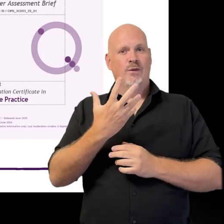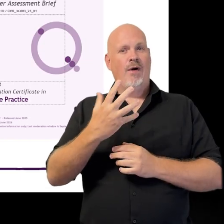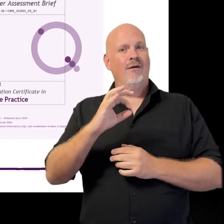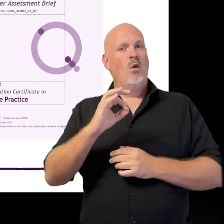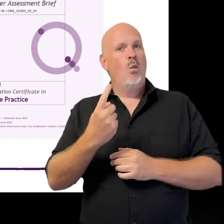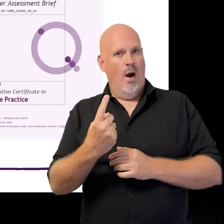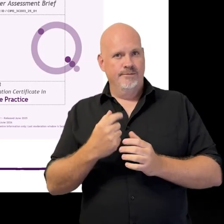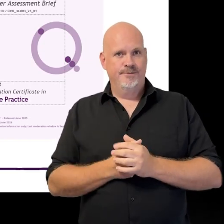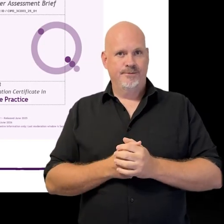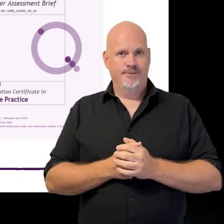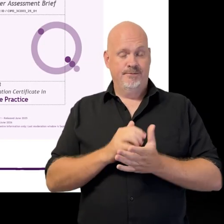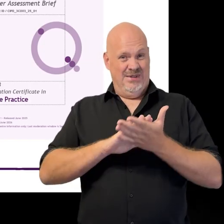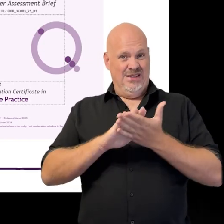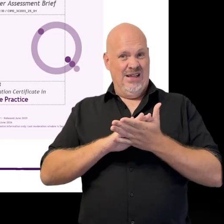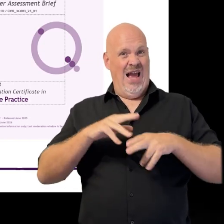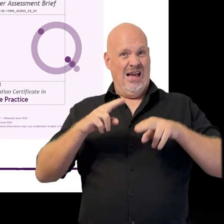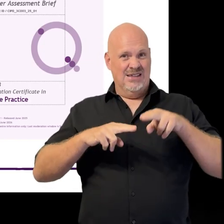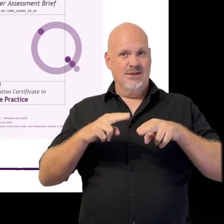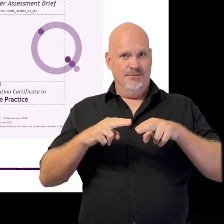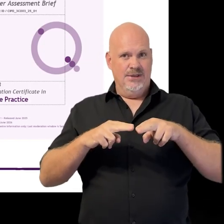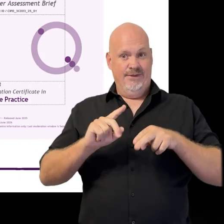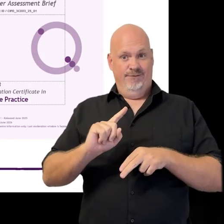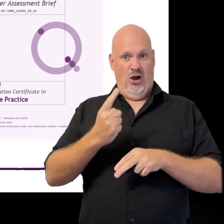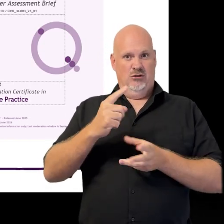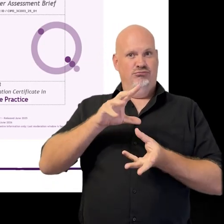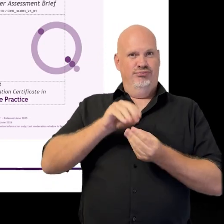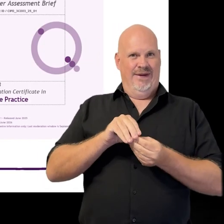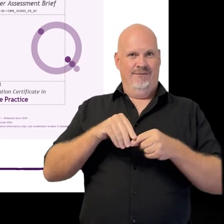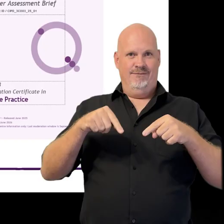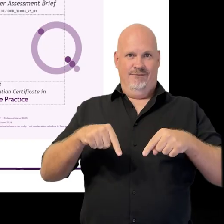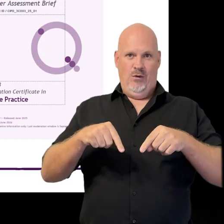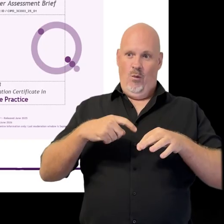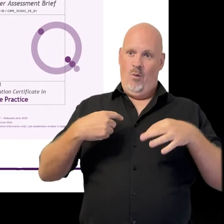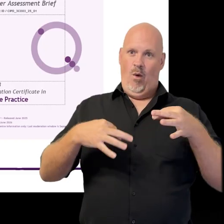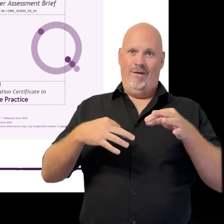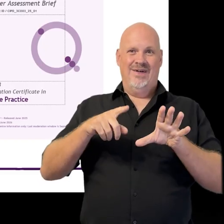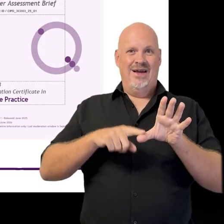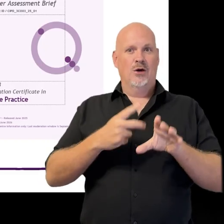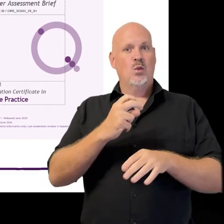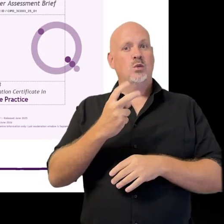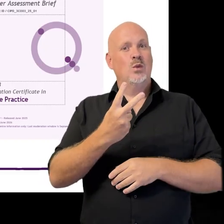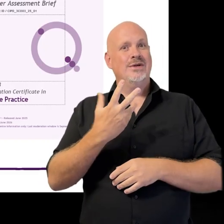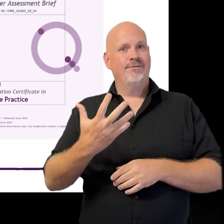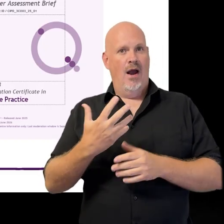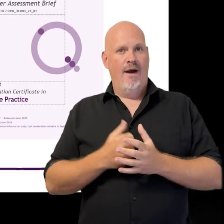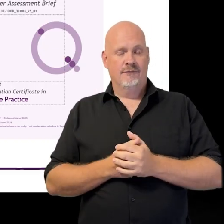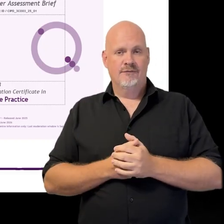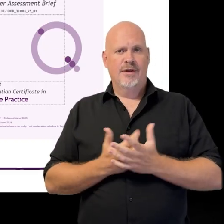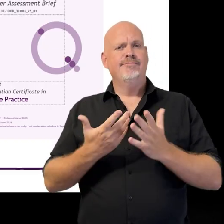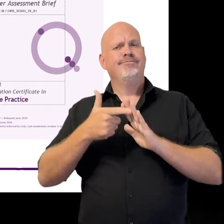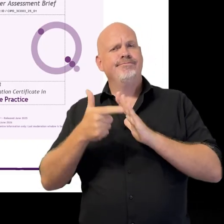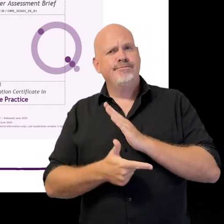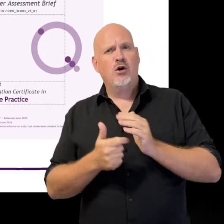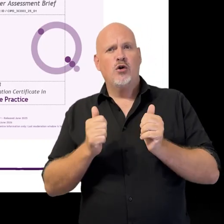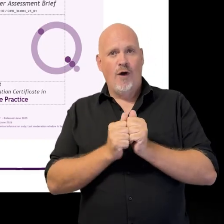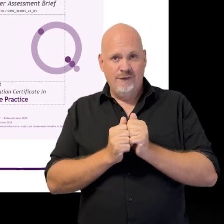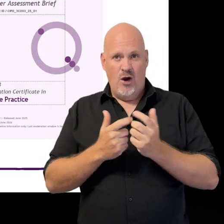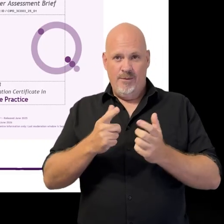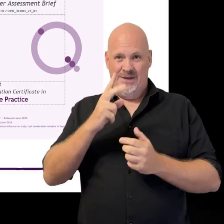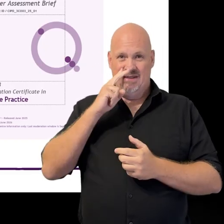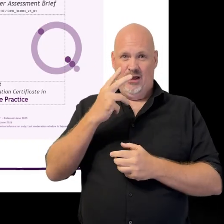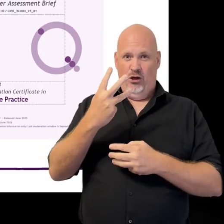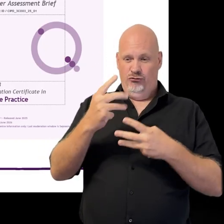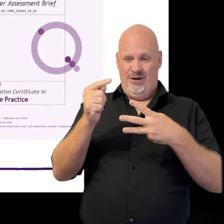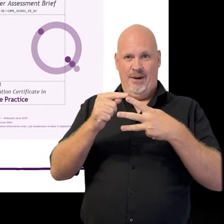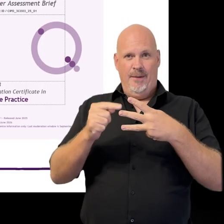relates particularly to the assessment brief that you can see here. The image on the slide there is a copy of the